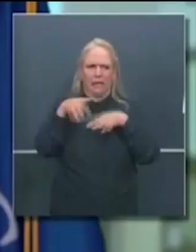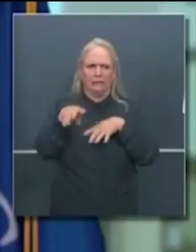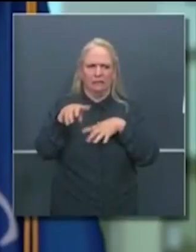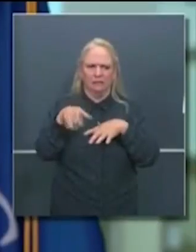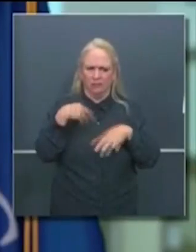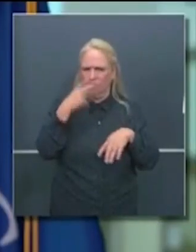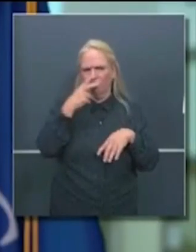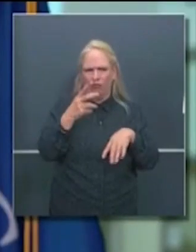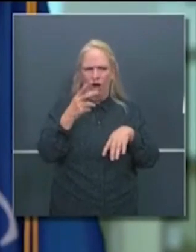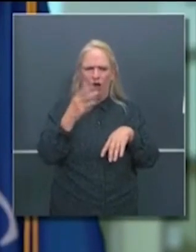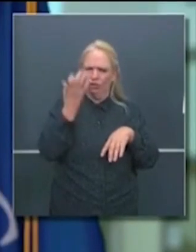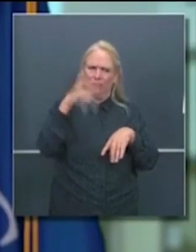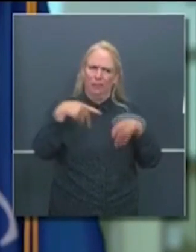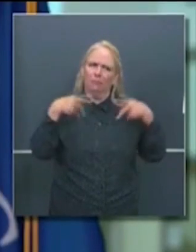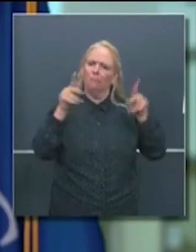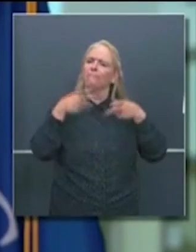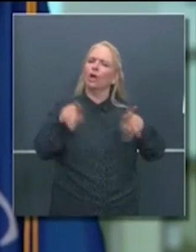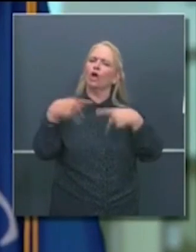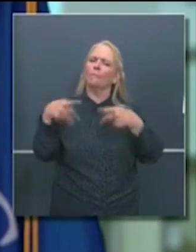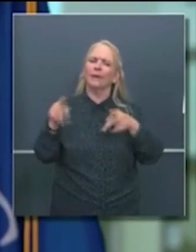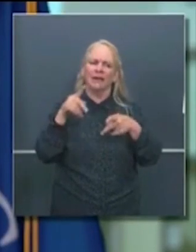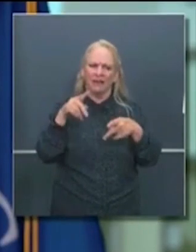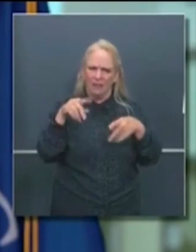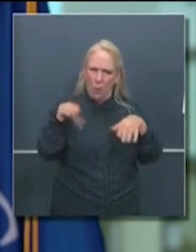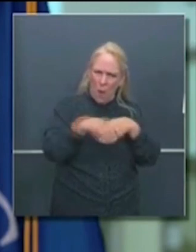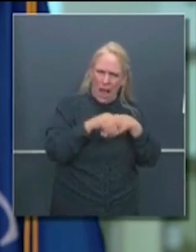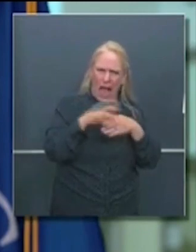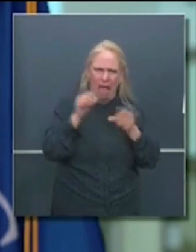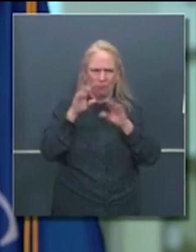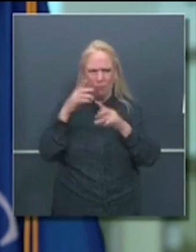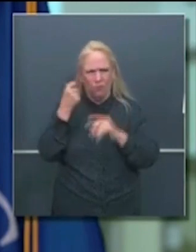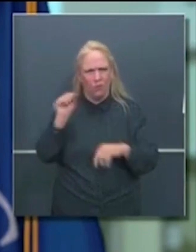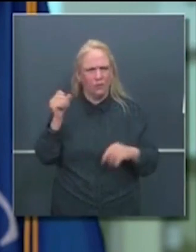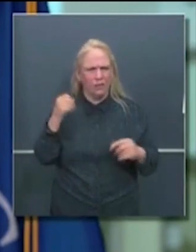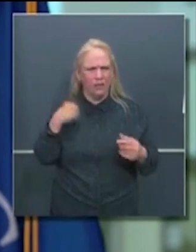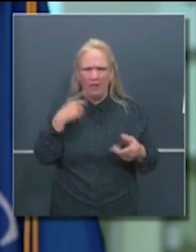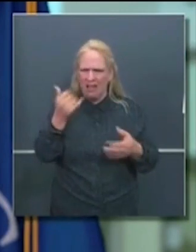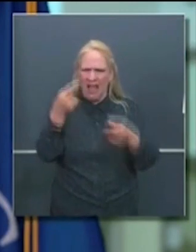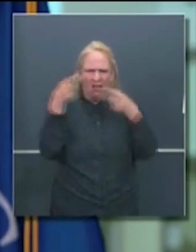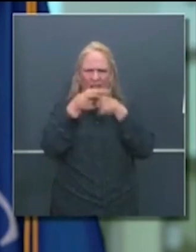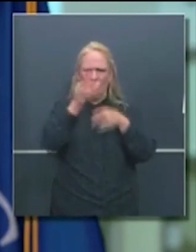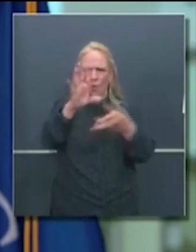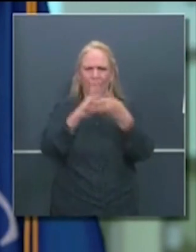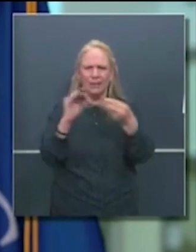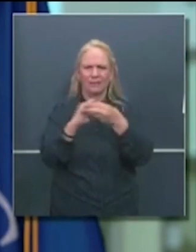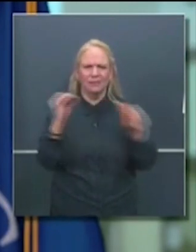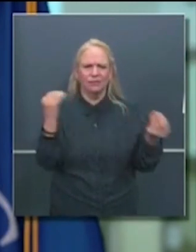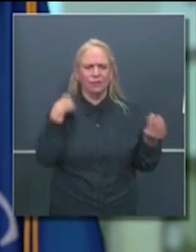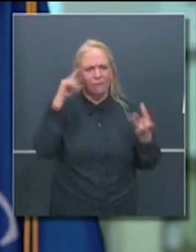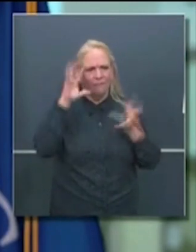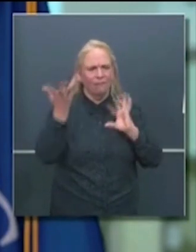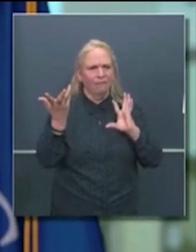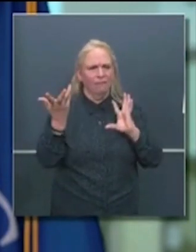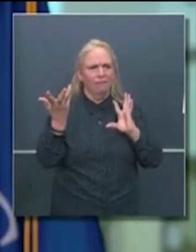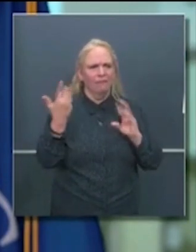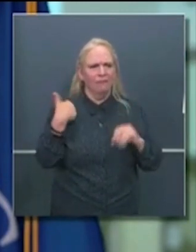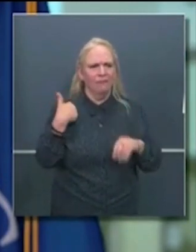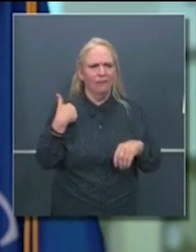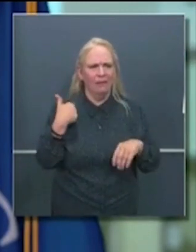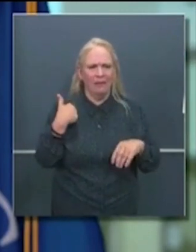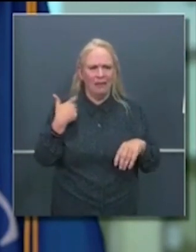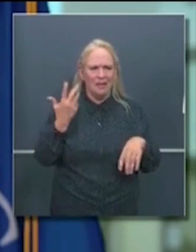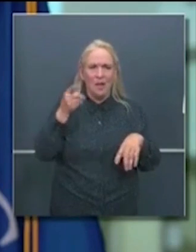July. I specifically asked the governor about this Thursday. I haven't, how you address what some might perceive as mixed messaging here. Yeah,